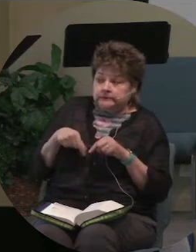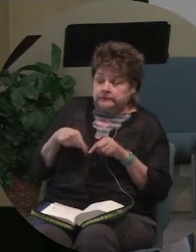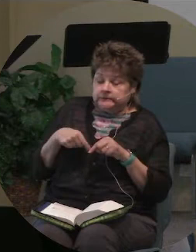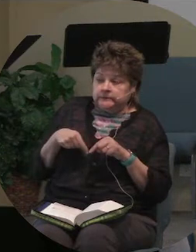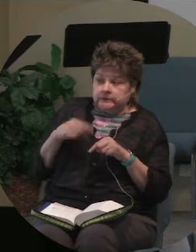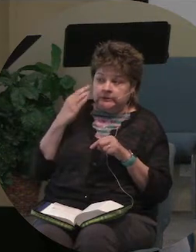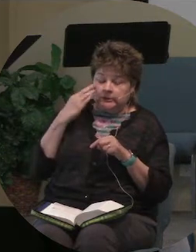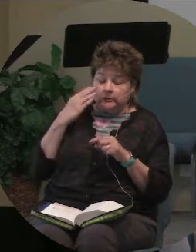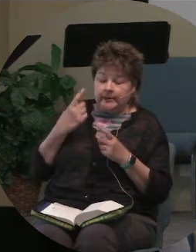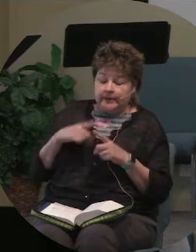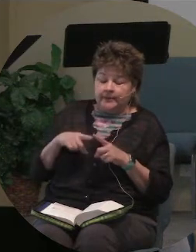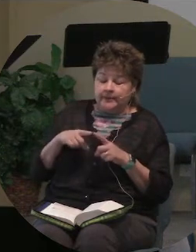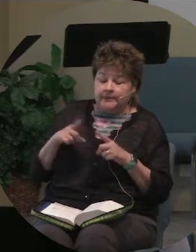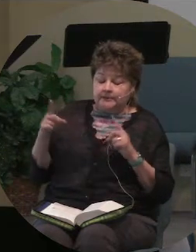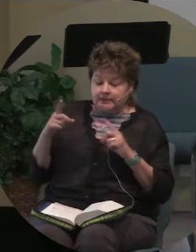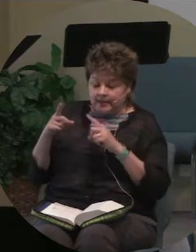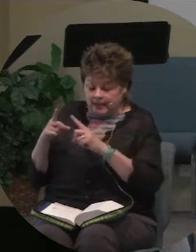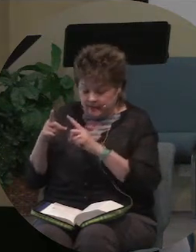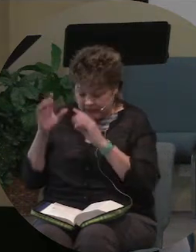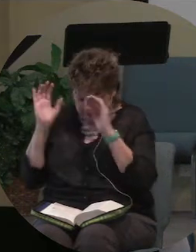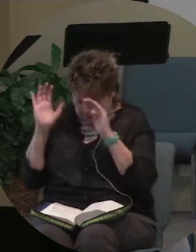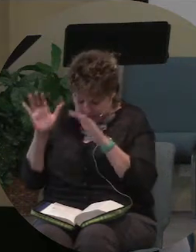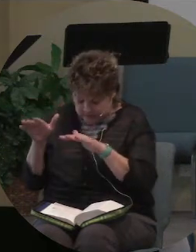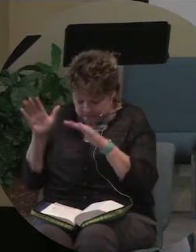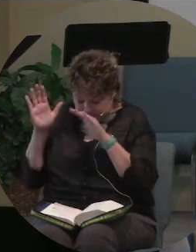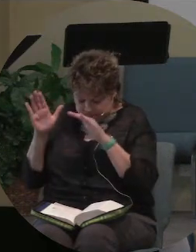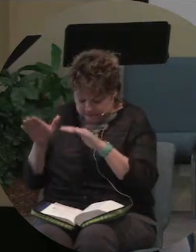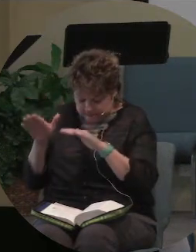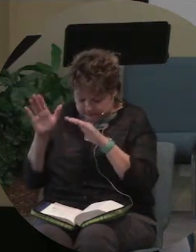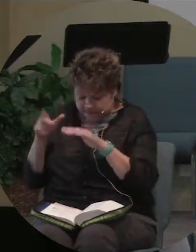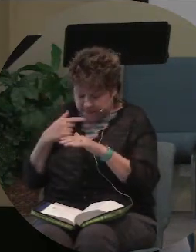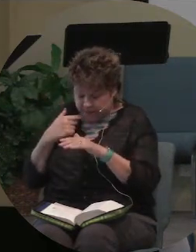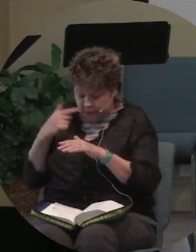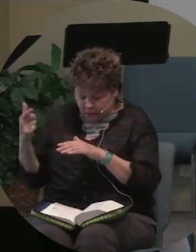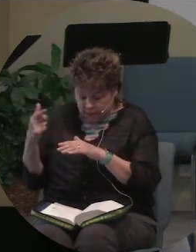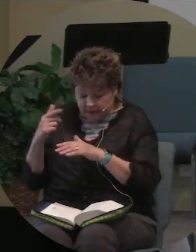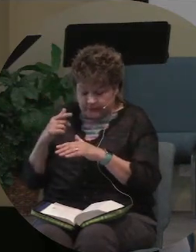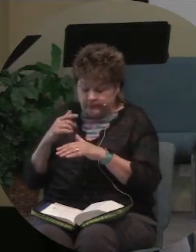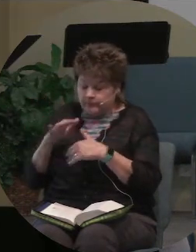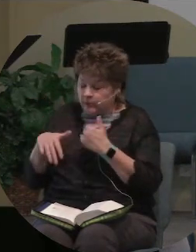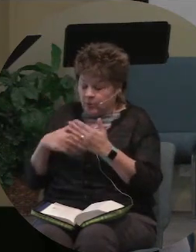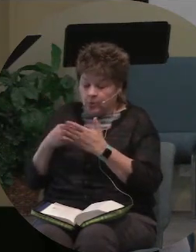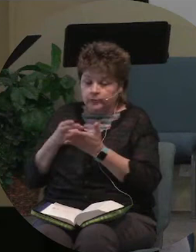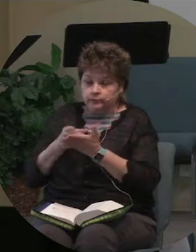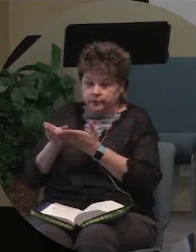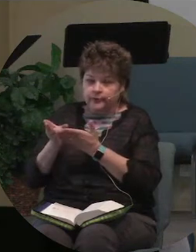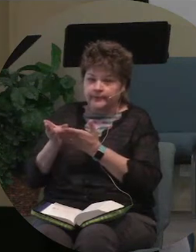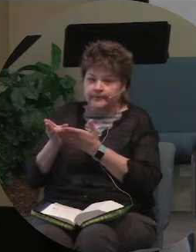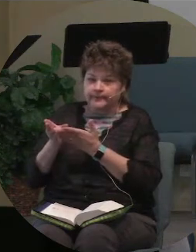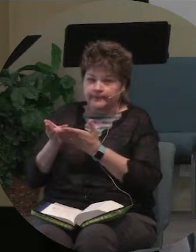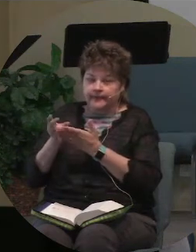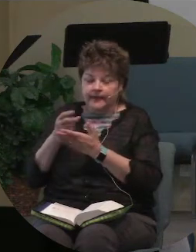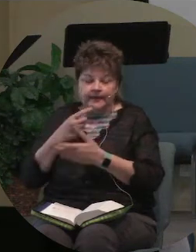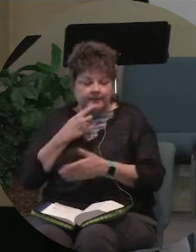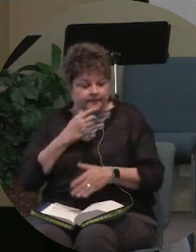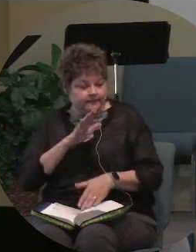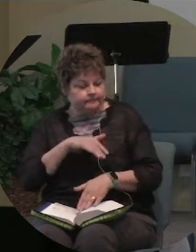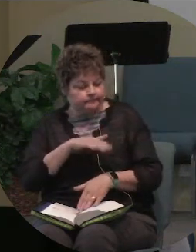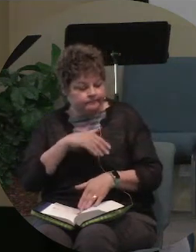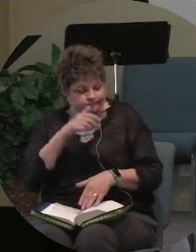had happened to her, came and fell down before him and told him the whole truth. And he said to her,